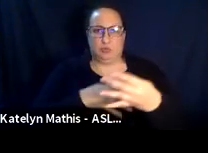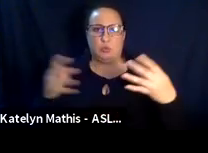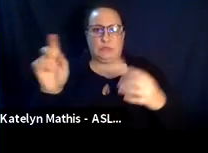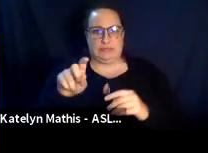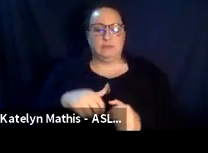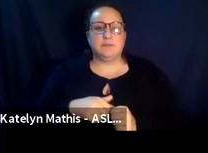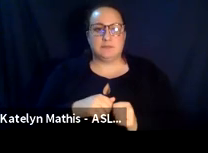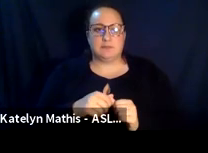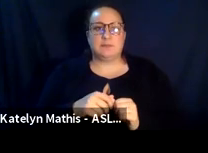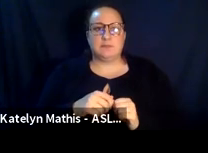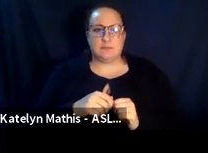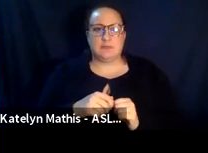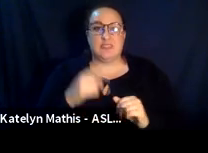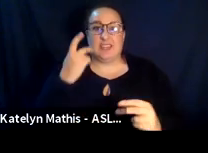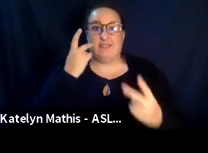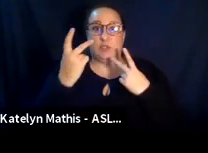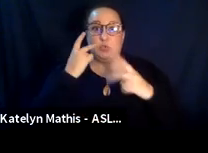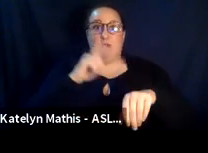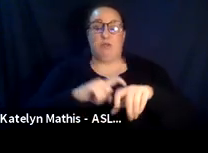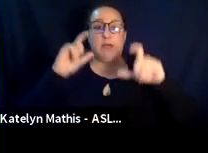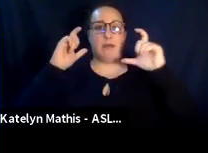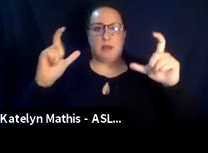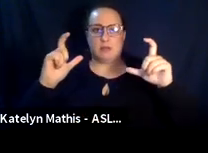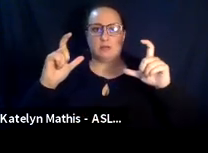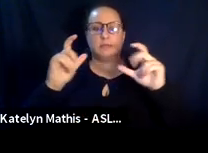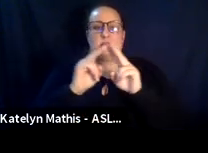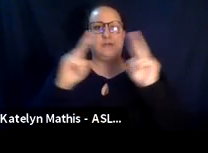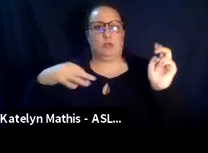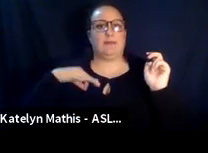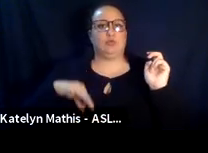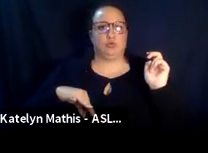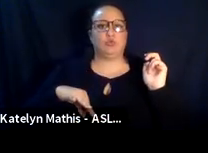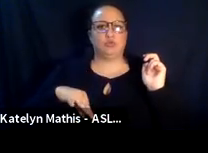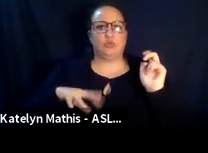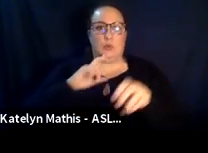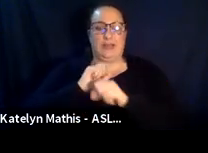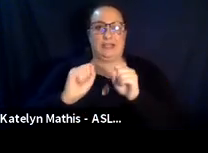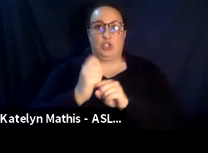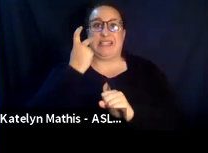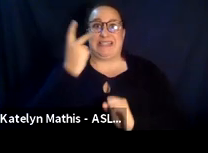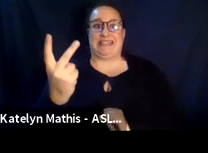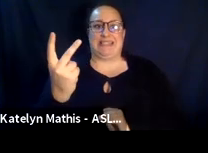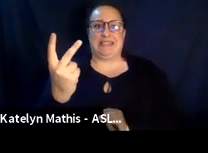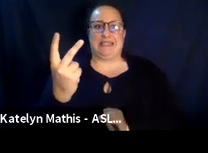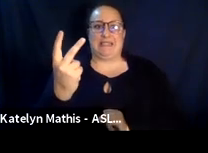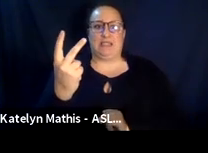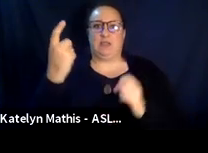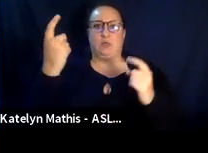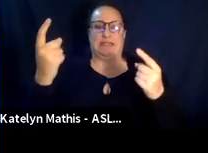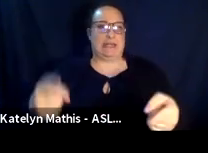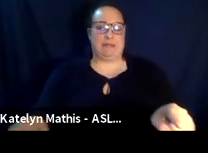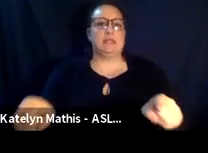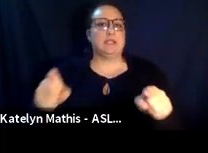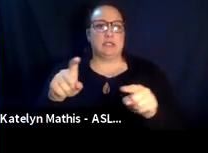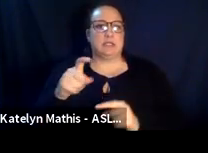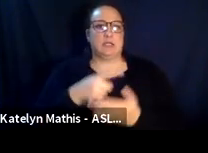schedules with a visual clock. I think that can be very beneficial so they can actually see what's happening and what